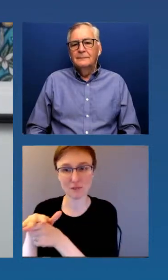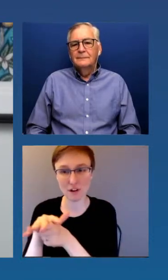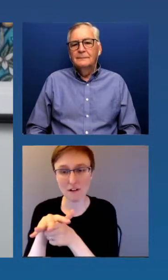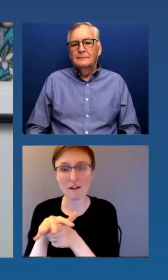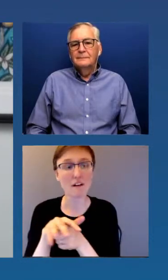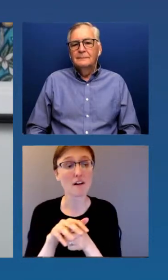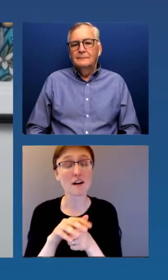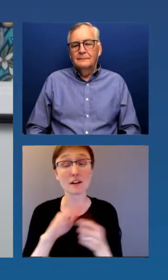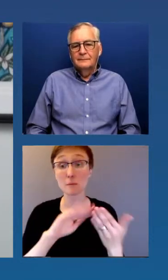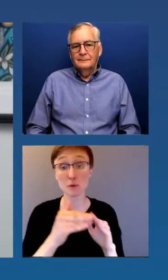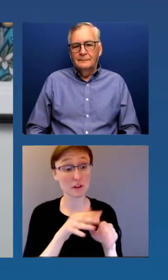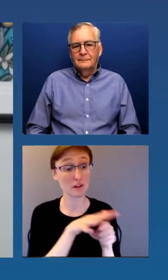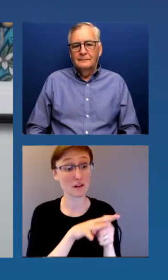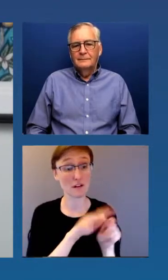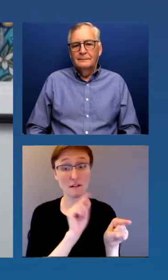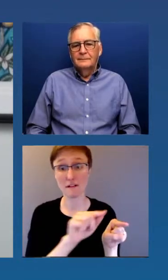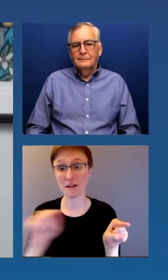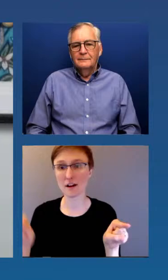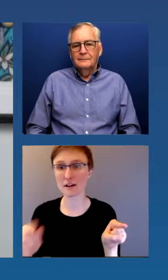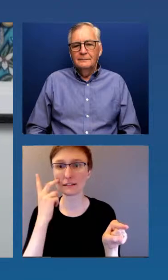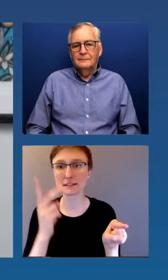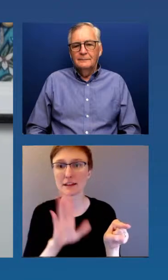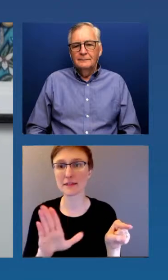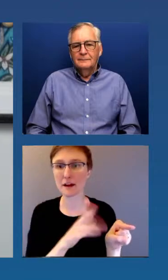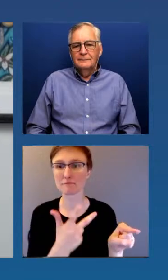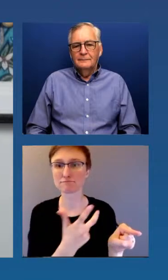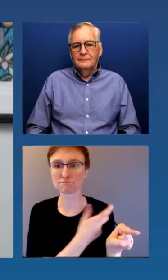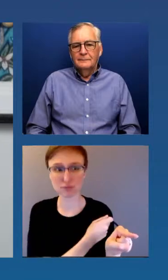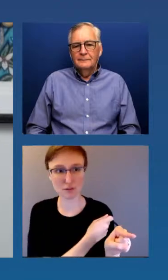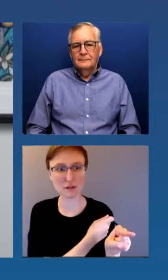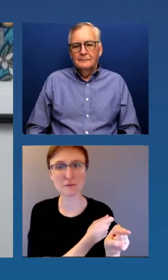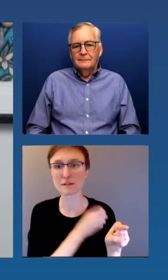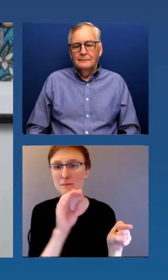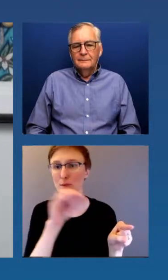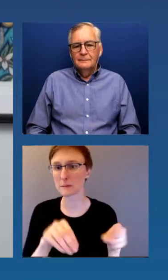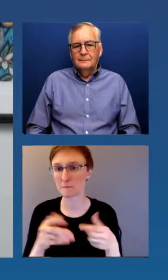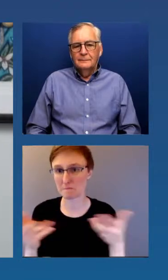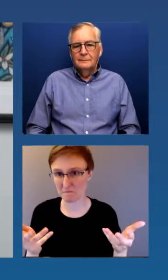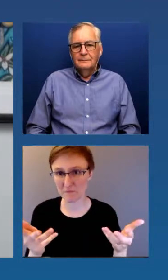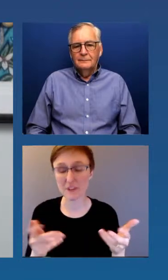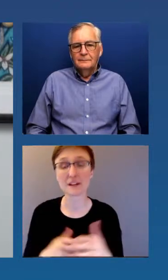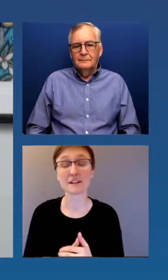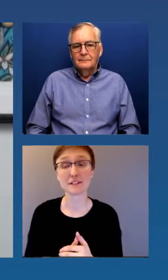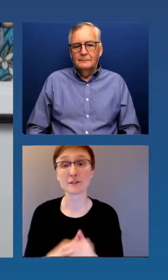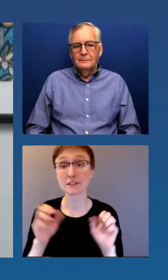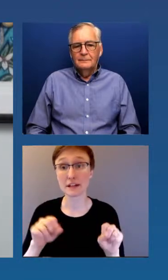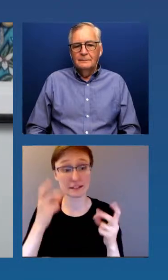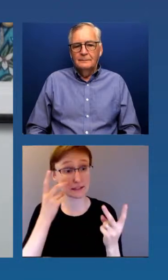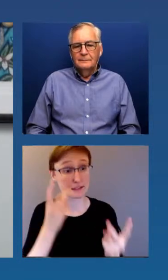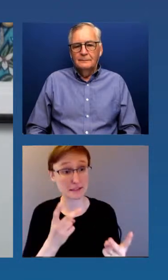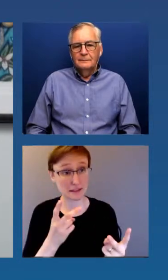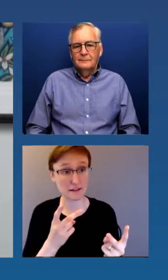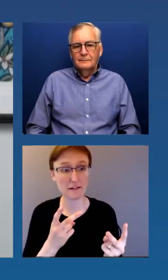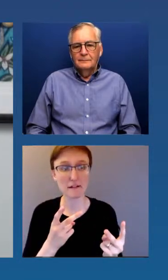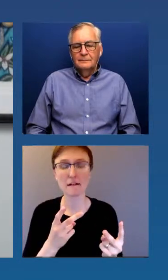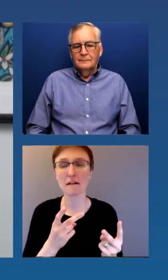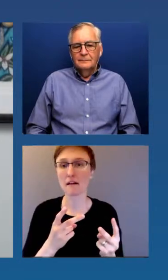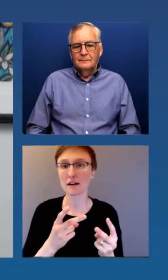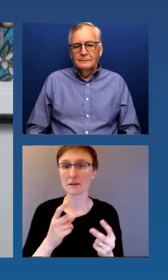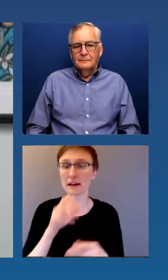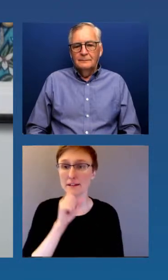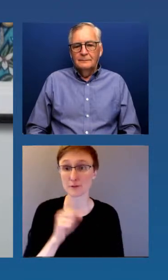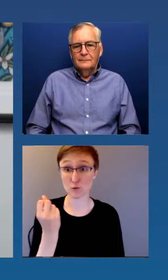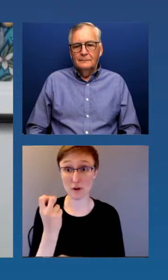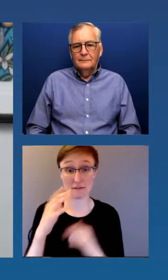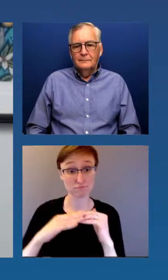an interactive mapping tool that provides a snapshot in time of the cumulative percent of individuals aged 12 and over